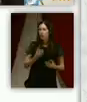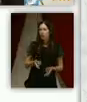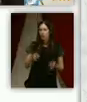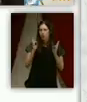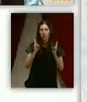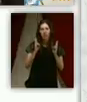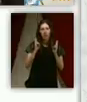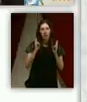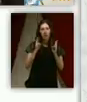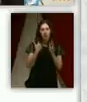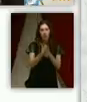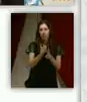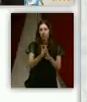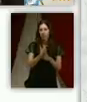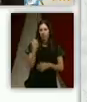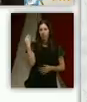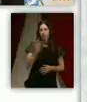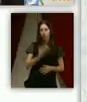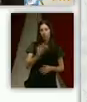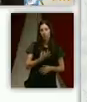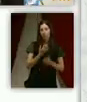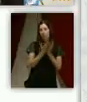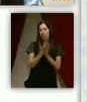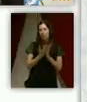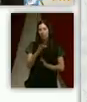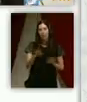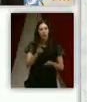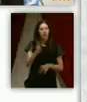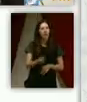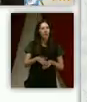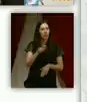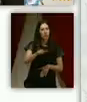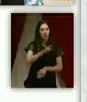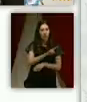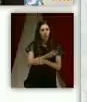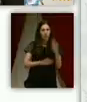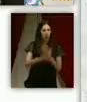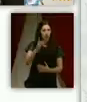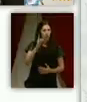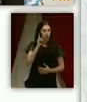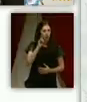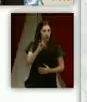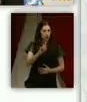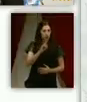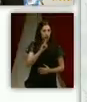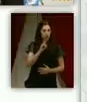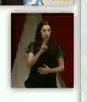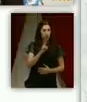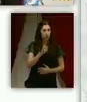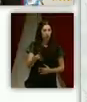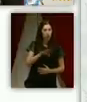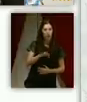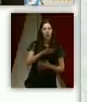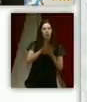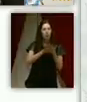mobile device shall allow you to start a video call, and this is useful for people with hearing impairment who'd